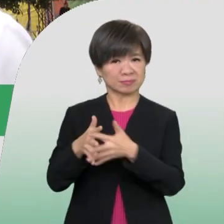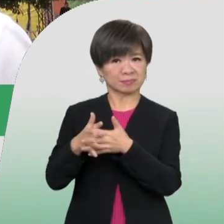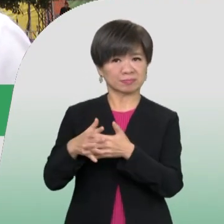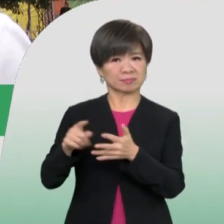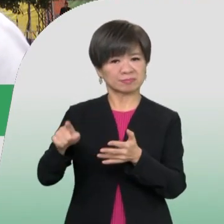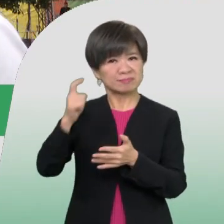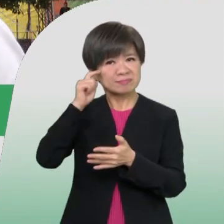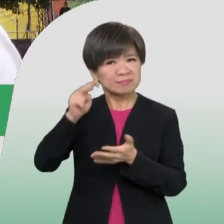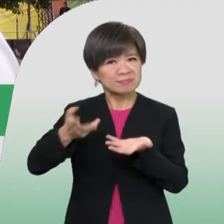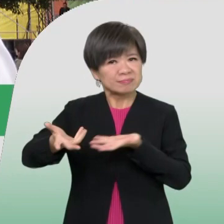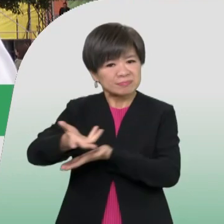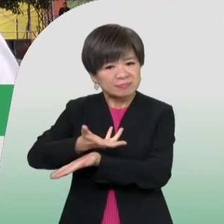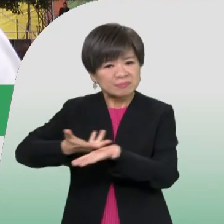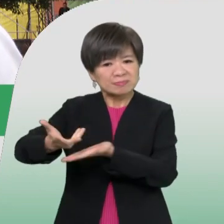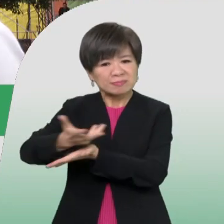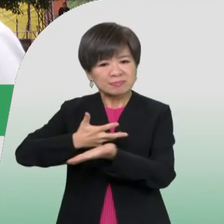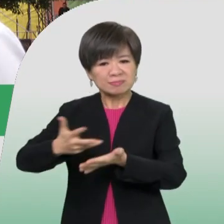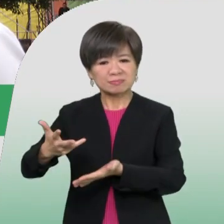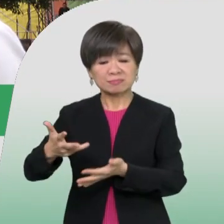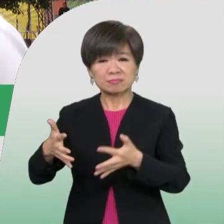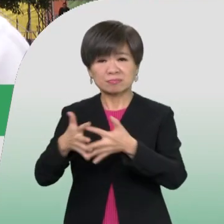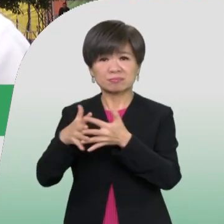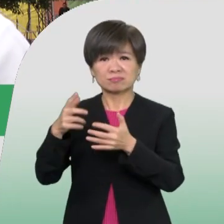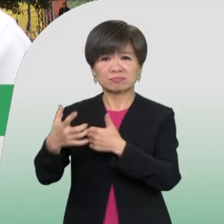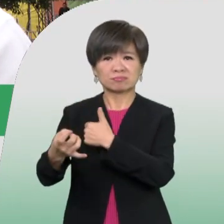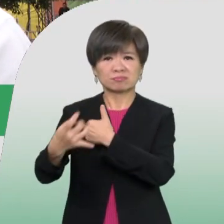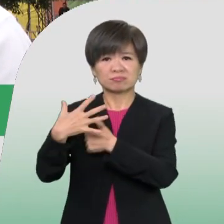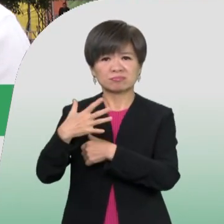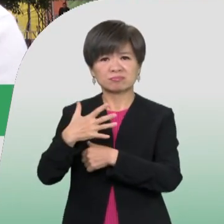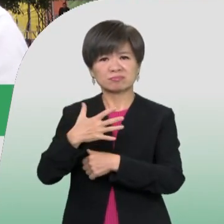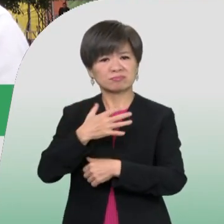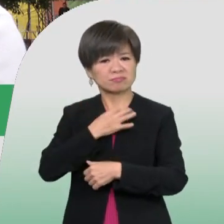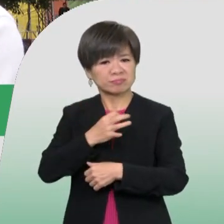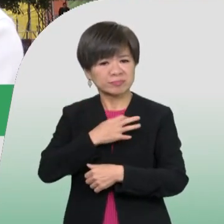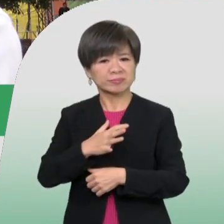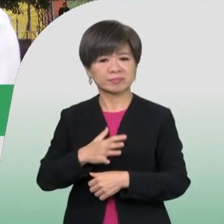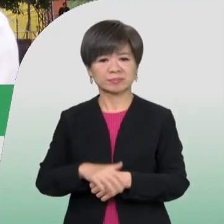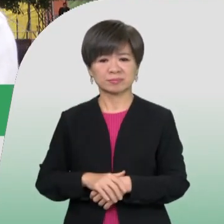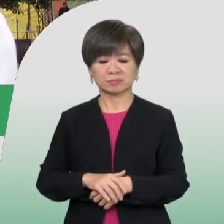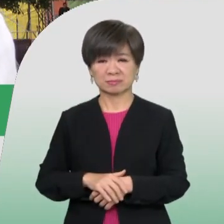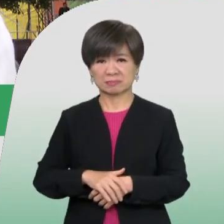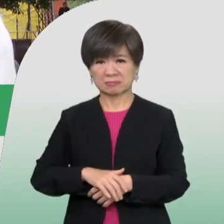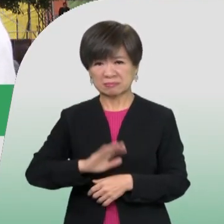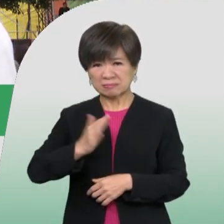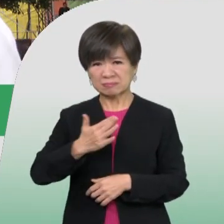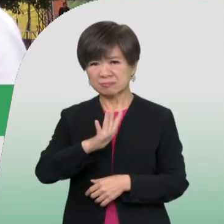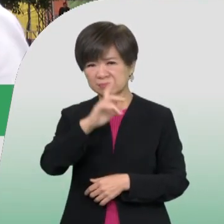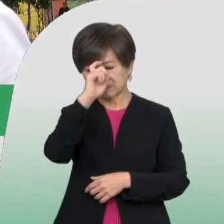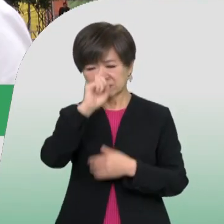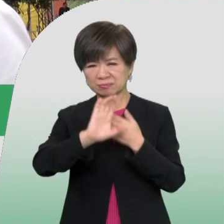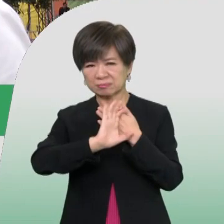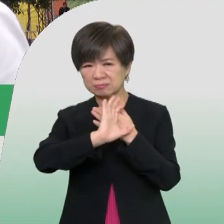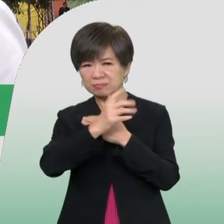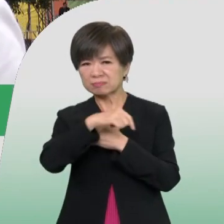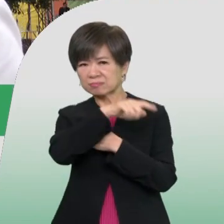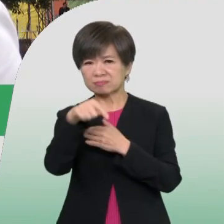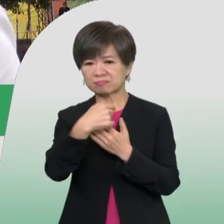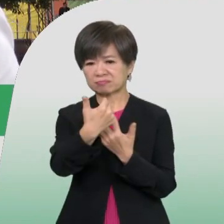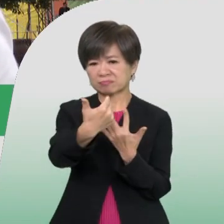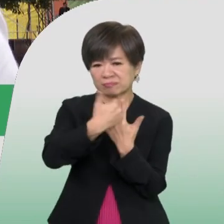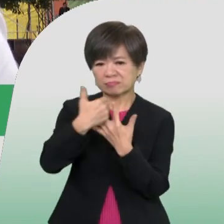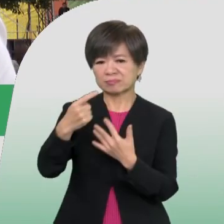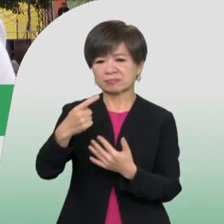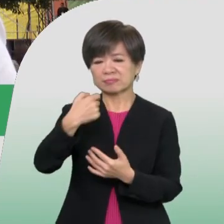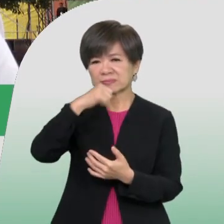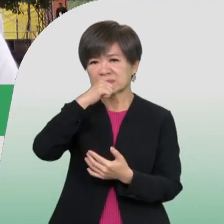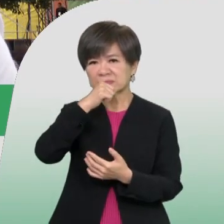the U.S. Opinion in this regard that the U.S. don't want the independence of Taiwan, but don't want to